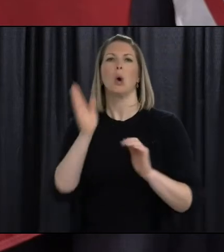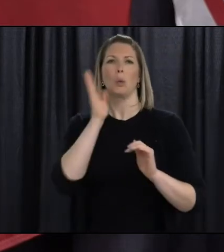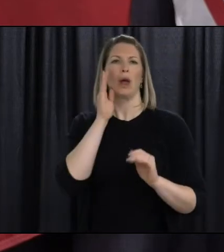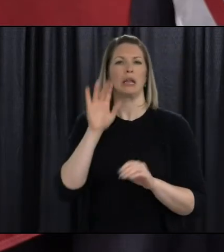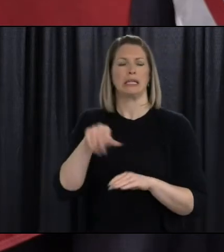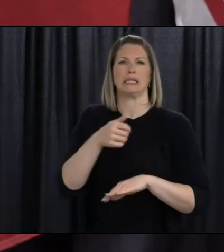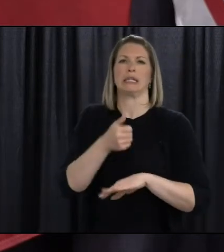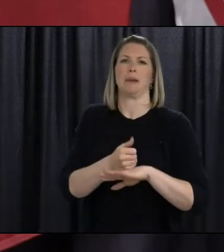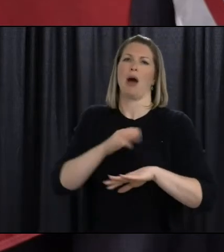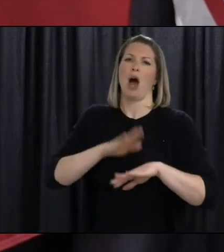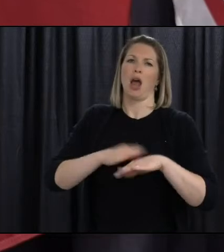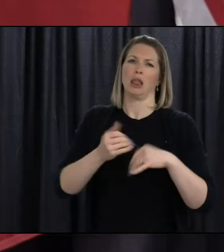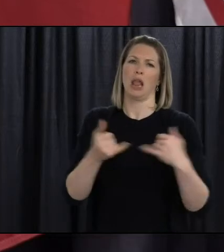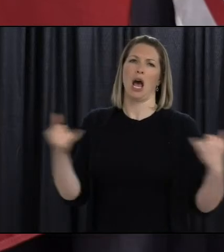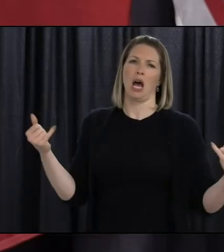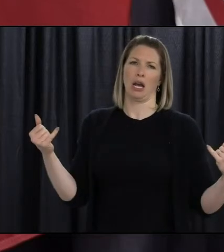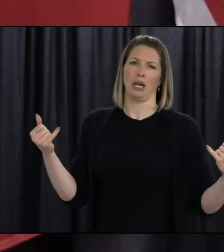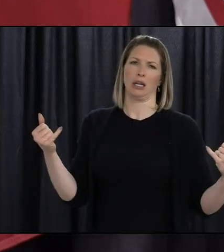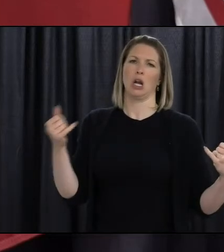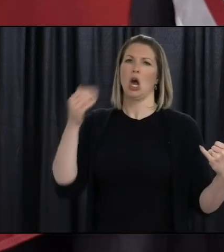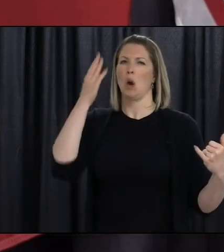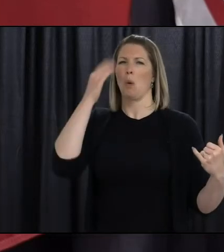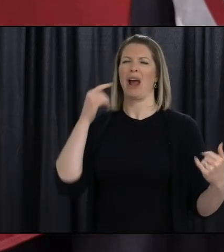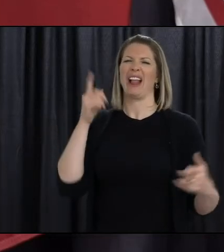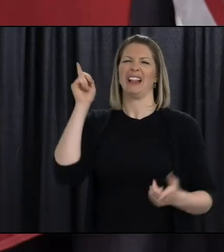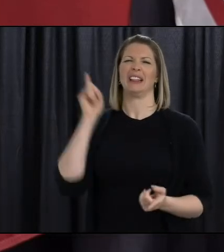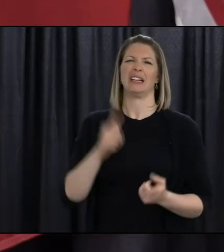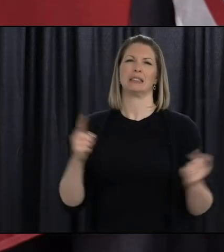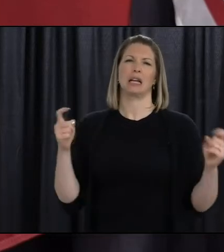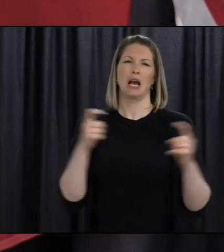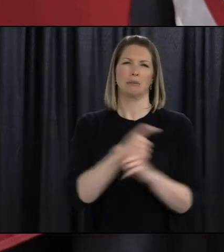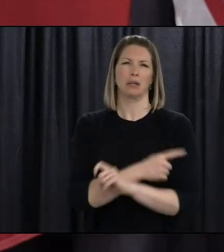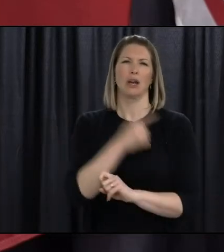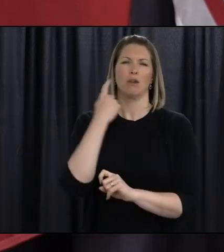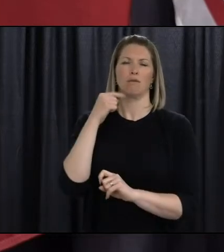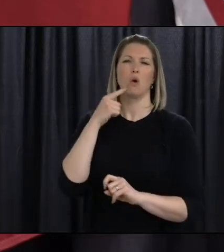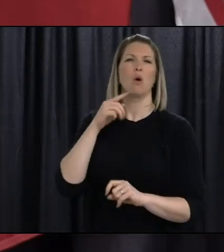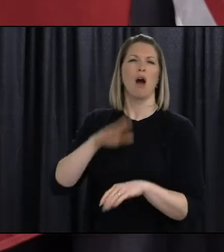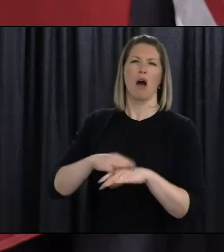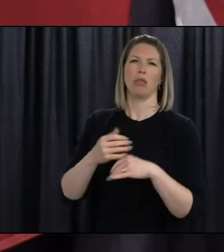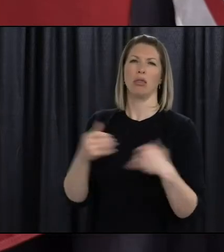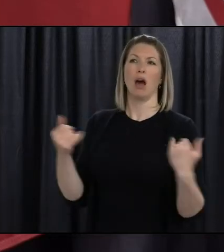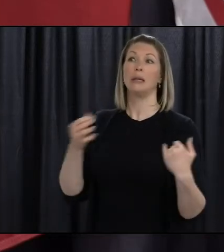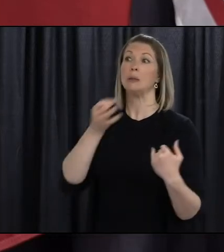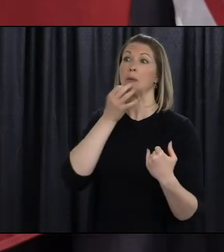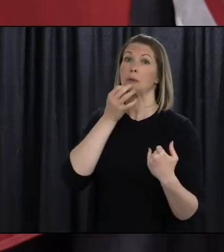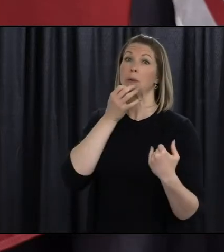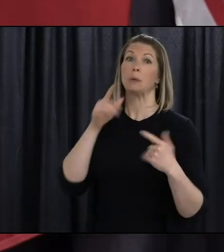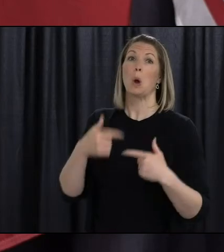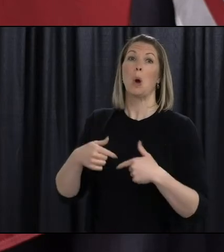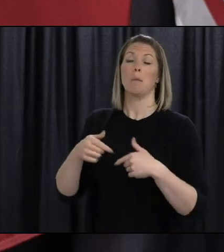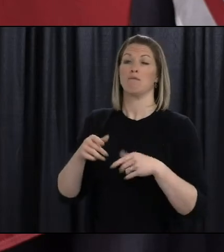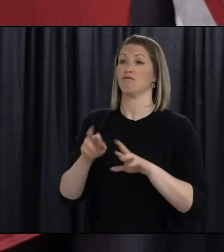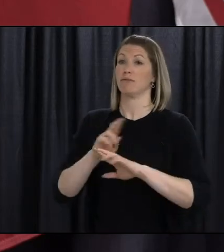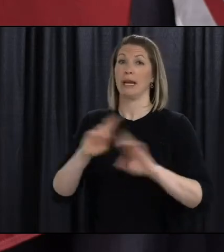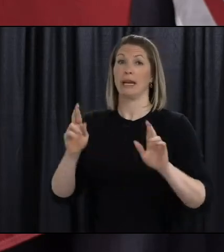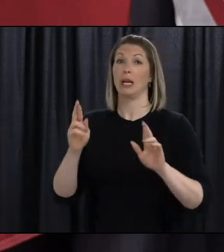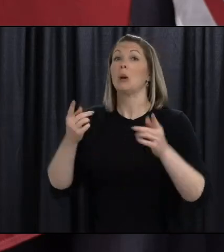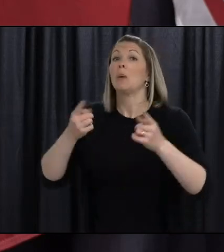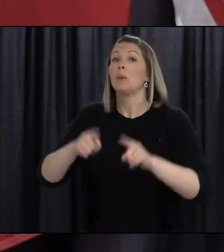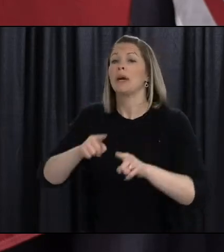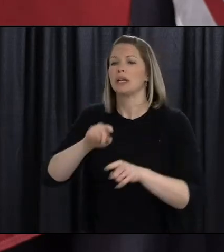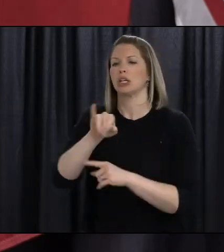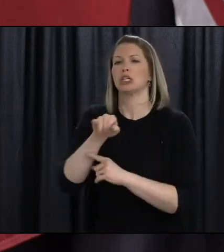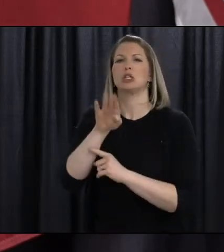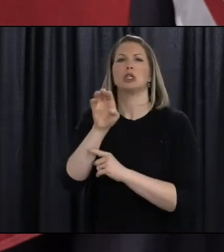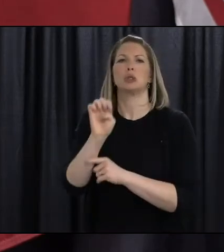and clients as well to provide information and feedback. That portal will be open in June. This is a